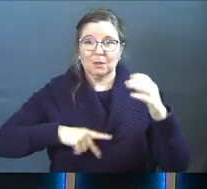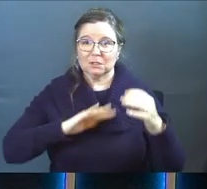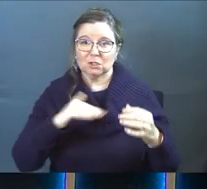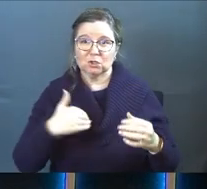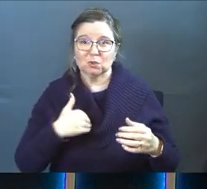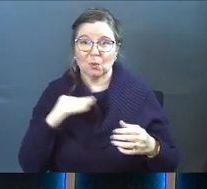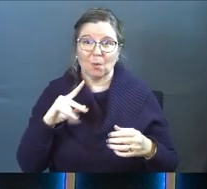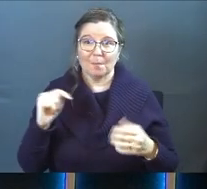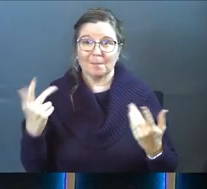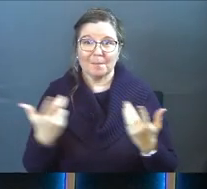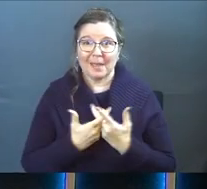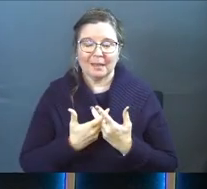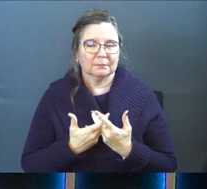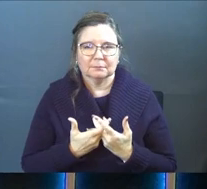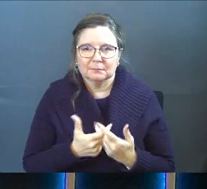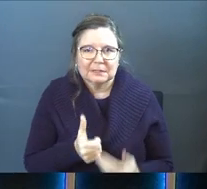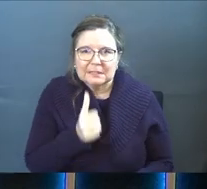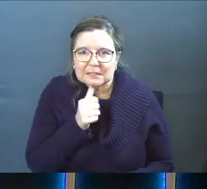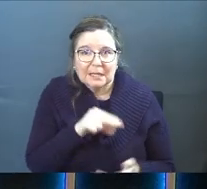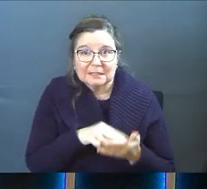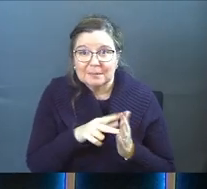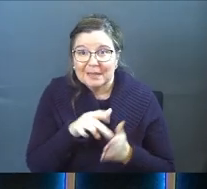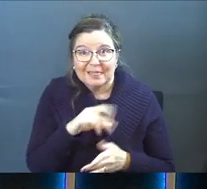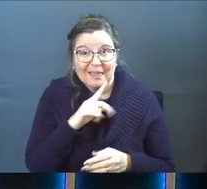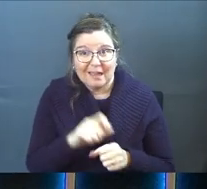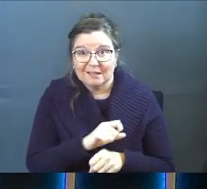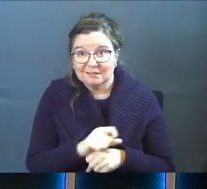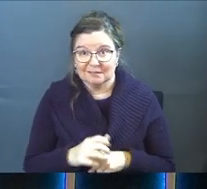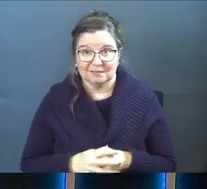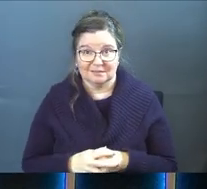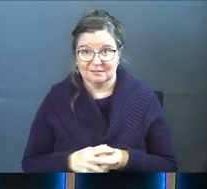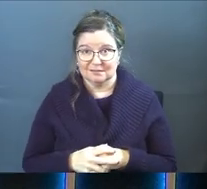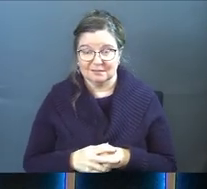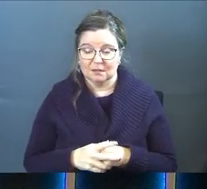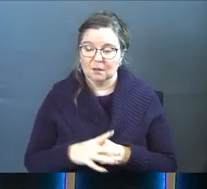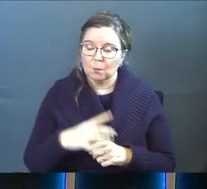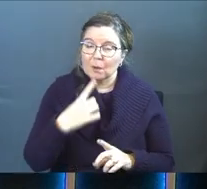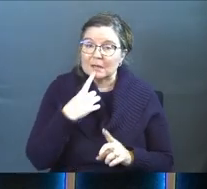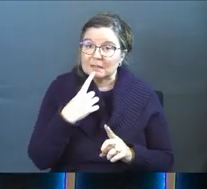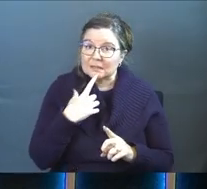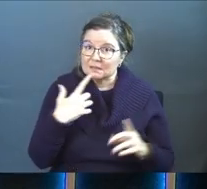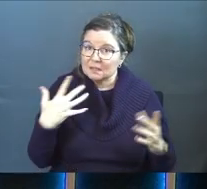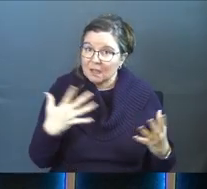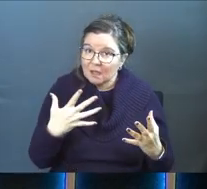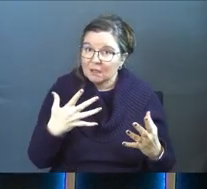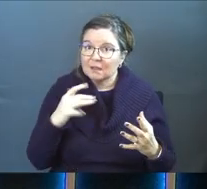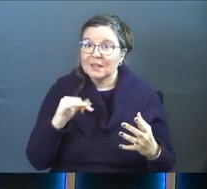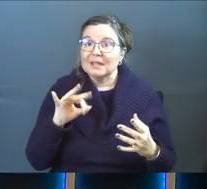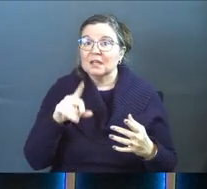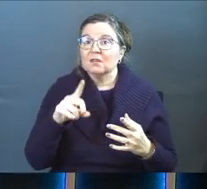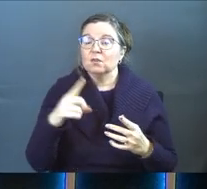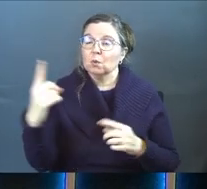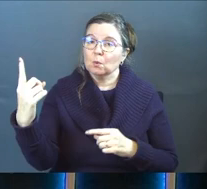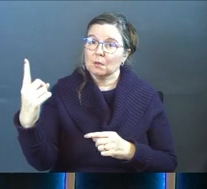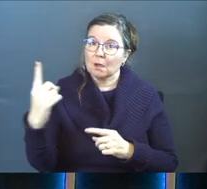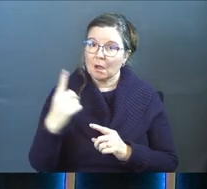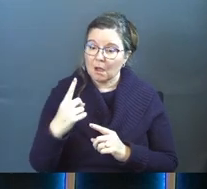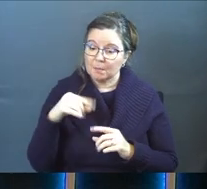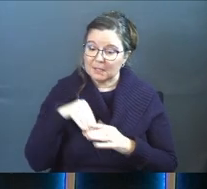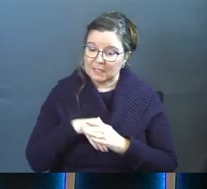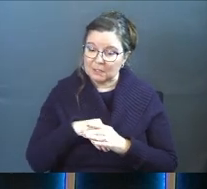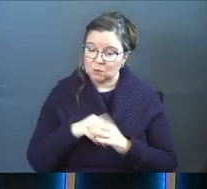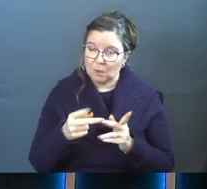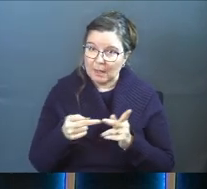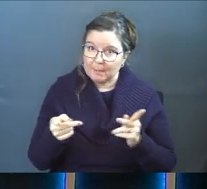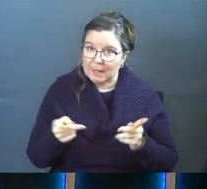person? It doesn't mean that, actually. What he's saying is that if you come into